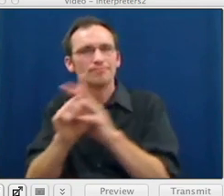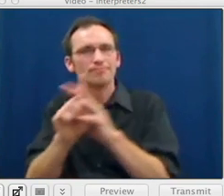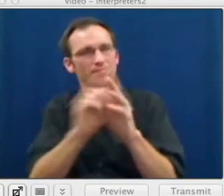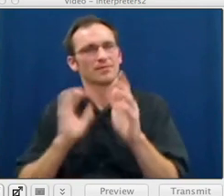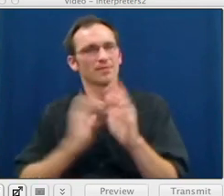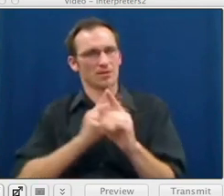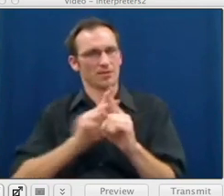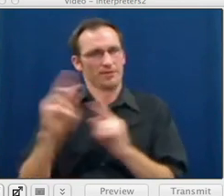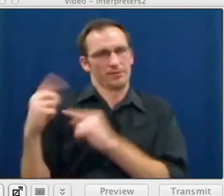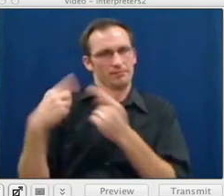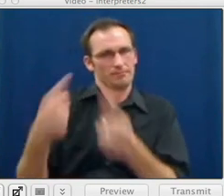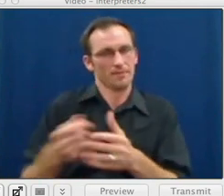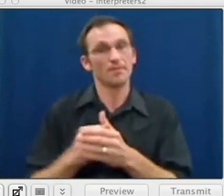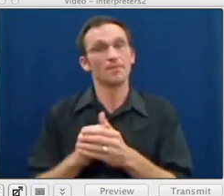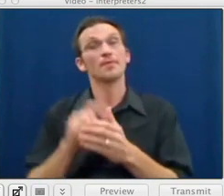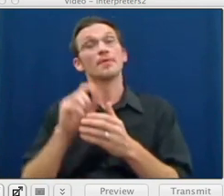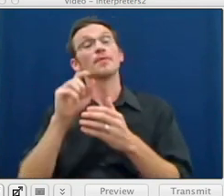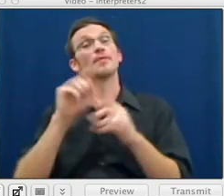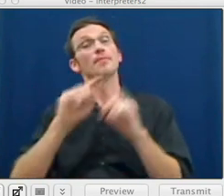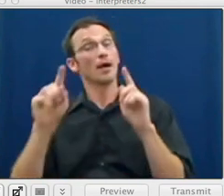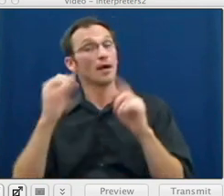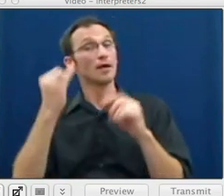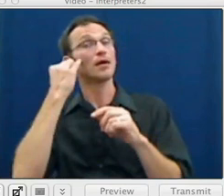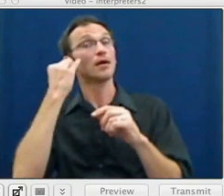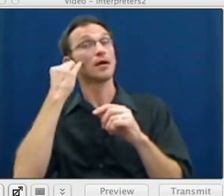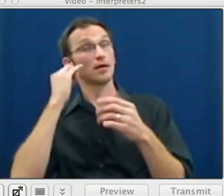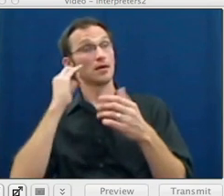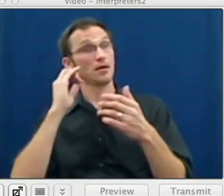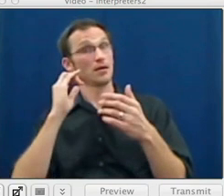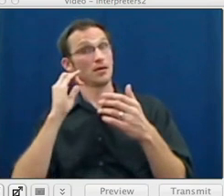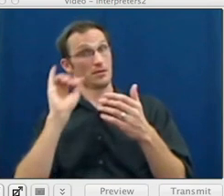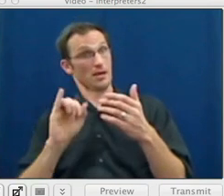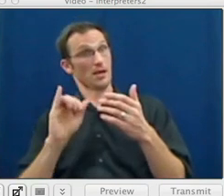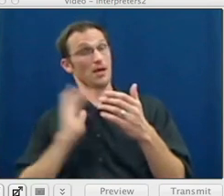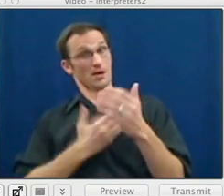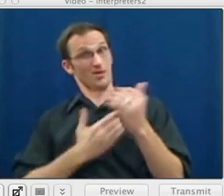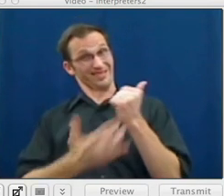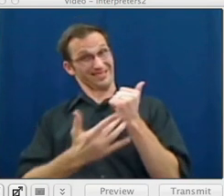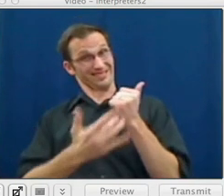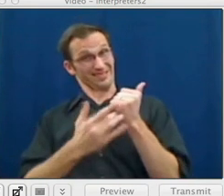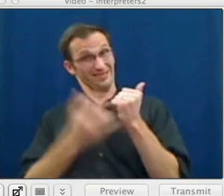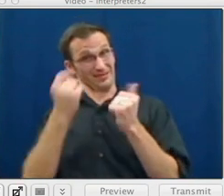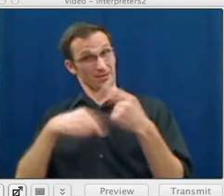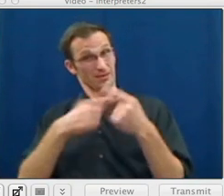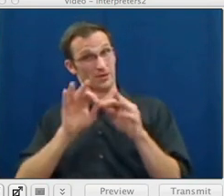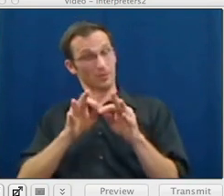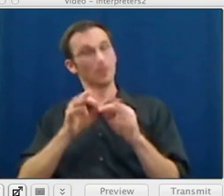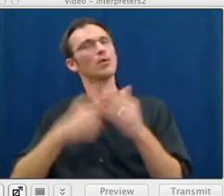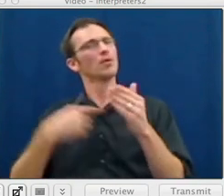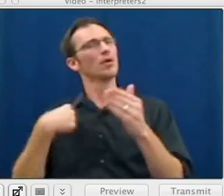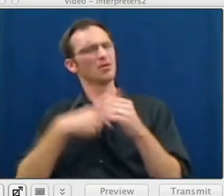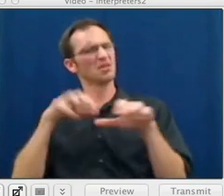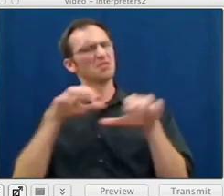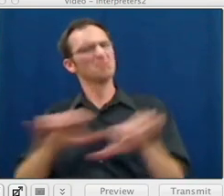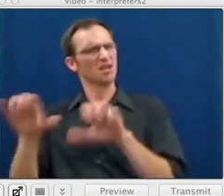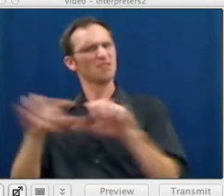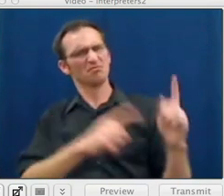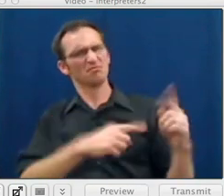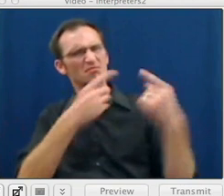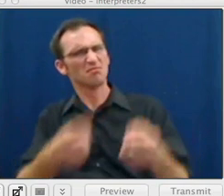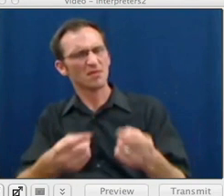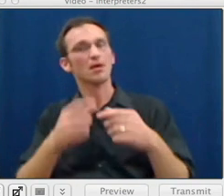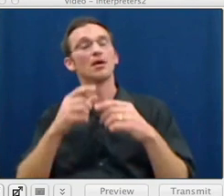it mean to actually add to our technical understanding of interpreting, which is what I think we've been doing so far? What would it